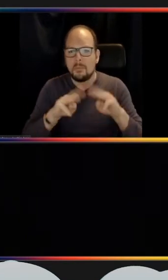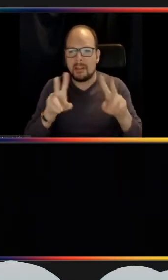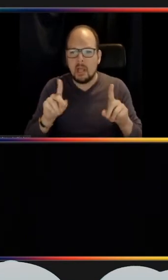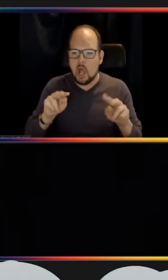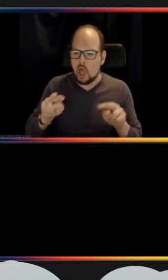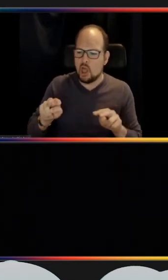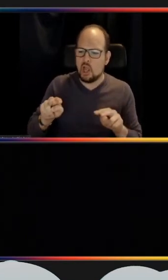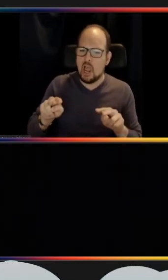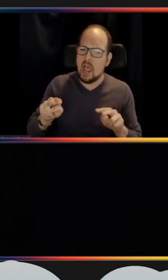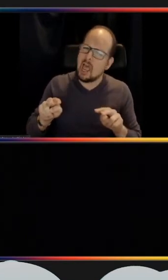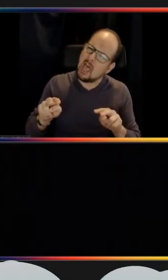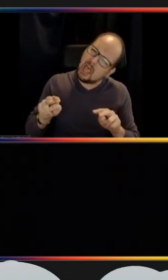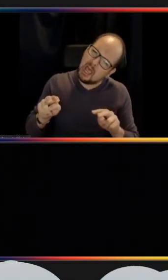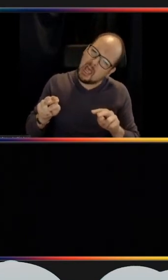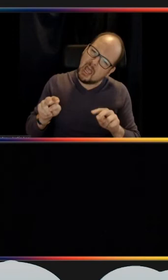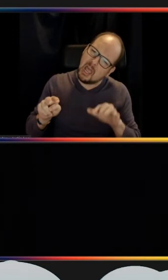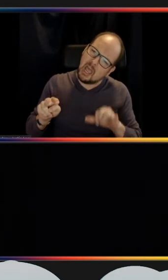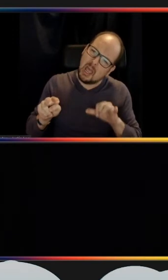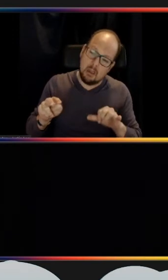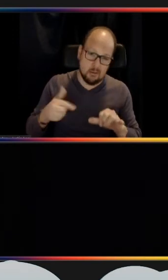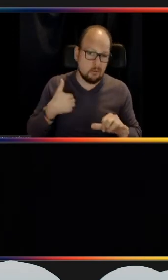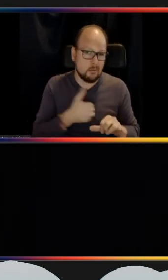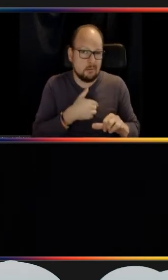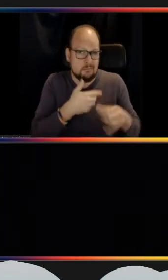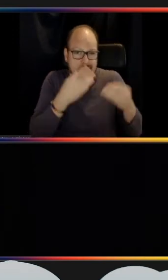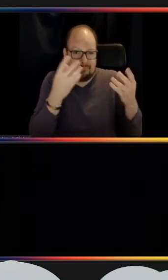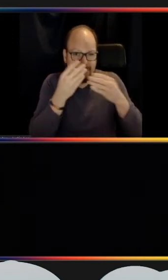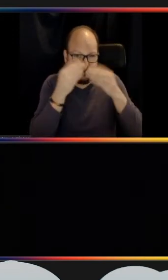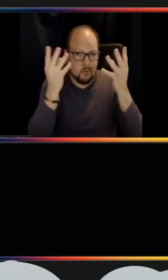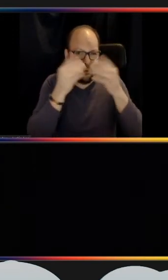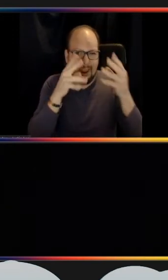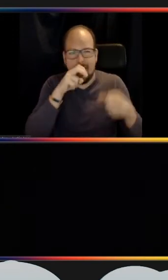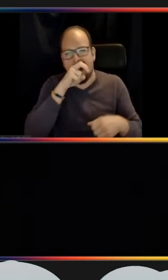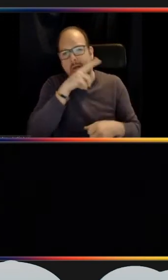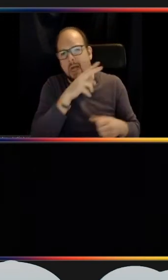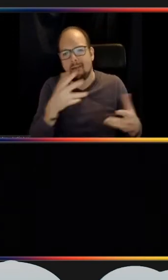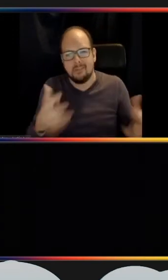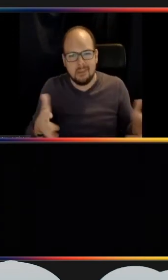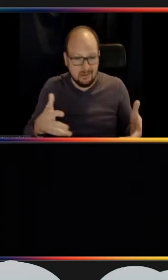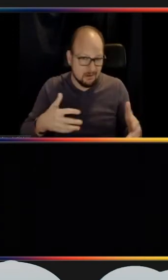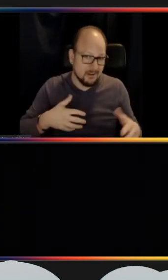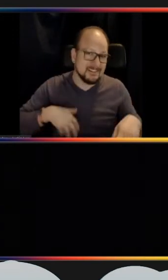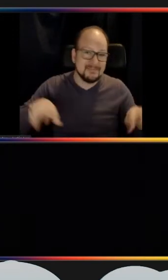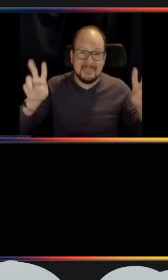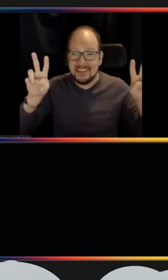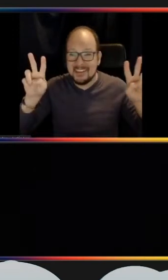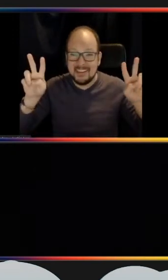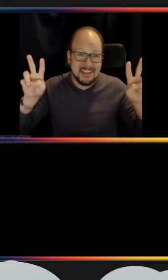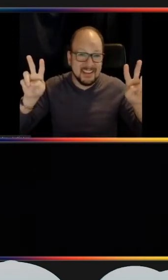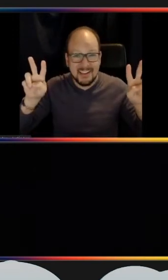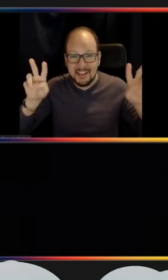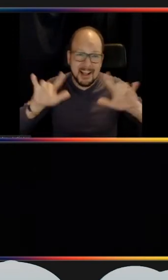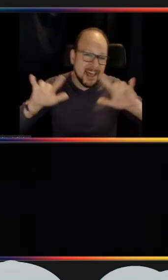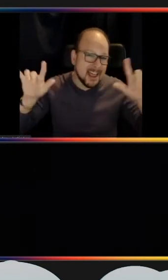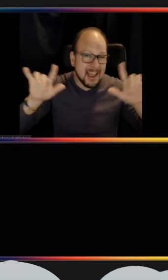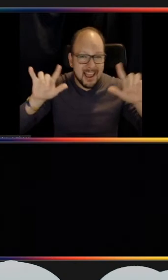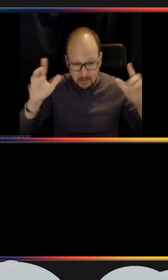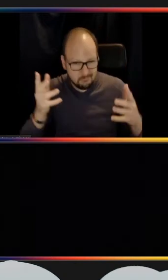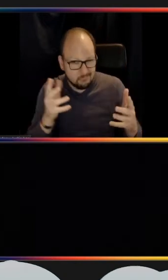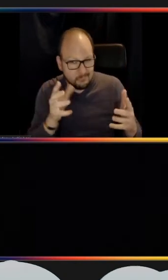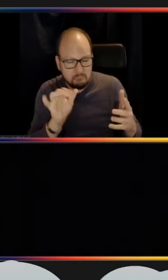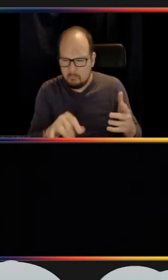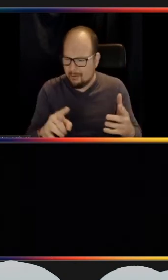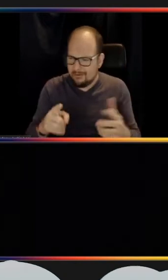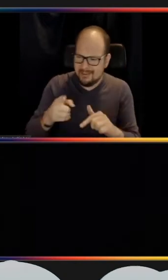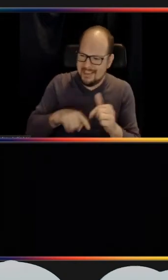okay, and we were like too exhausted to care, like, all right, peace and love, everyone, we're gonna oh my god, I can't even imagine that. It